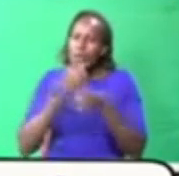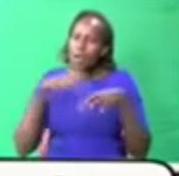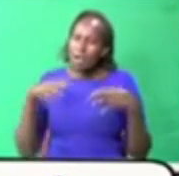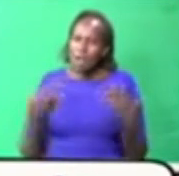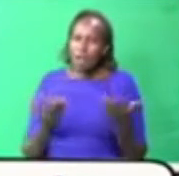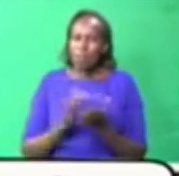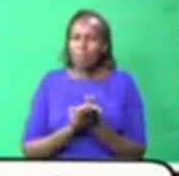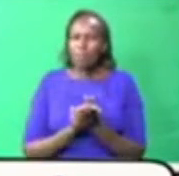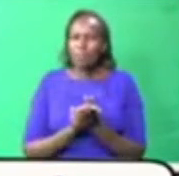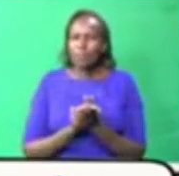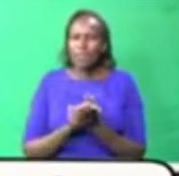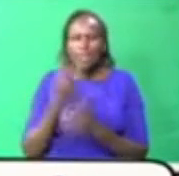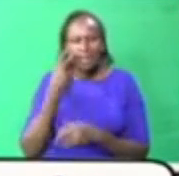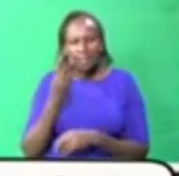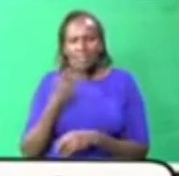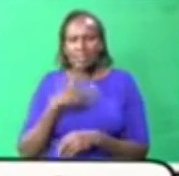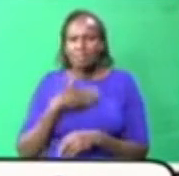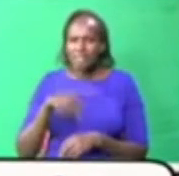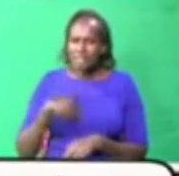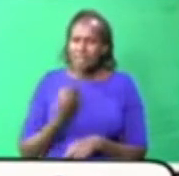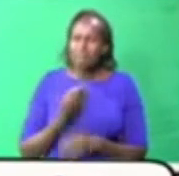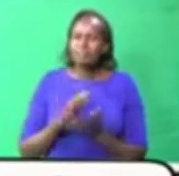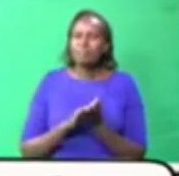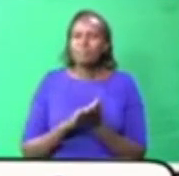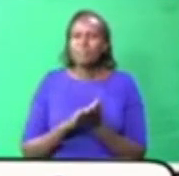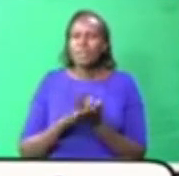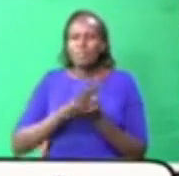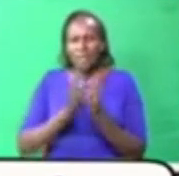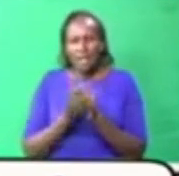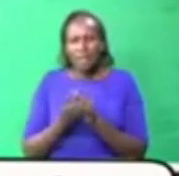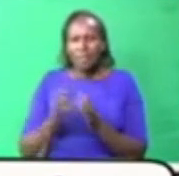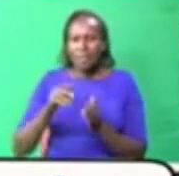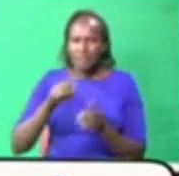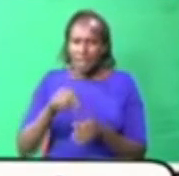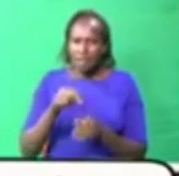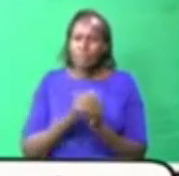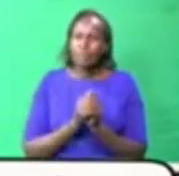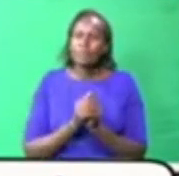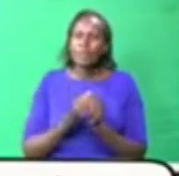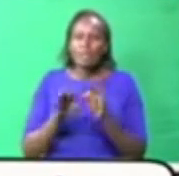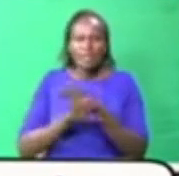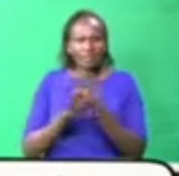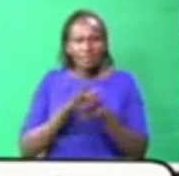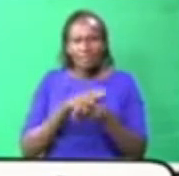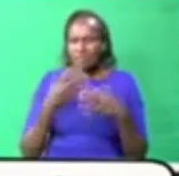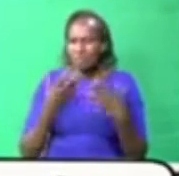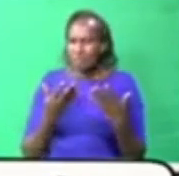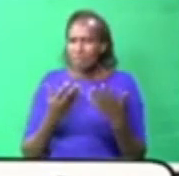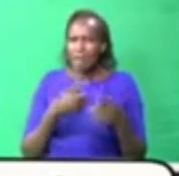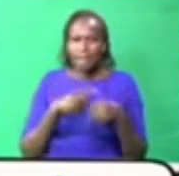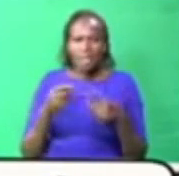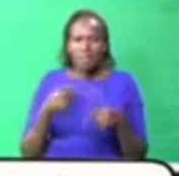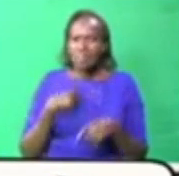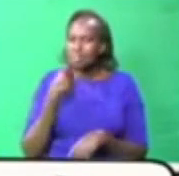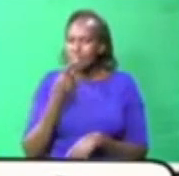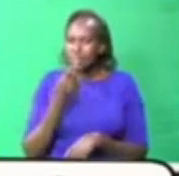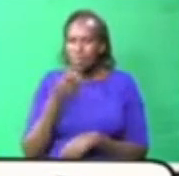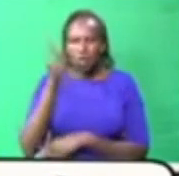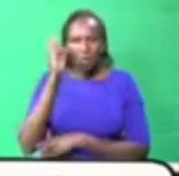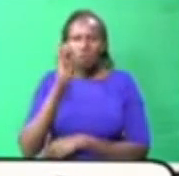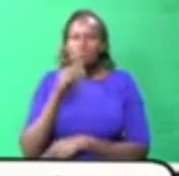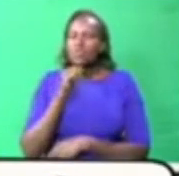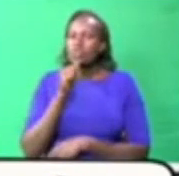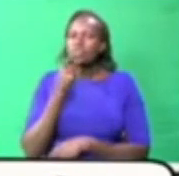going down. I can see myself sinking. I can see like everything is going way higher. Let me tell you, God may not tell you what he's